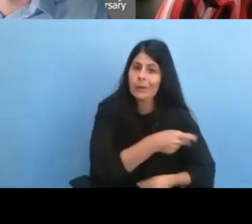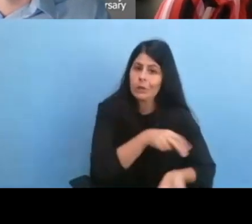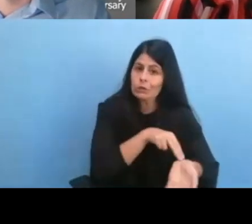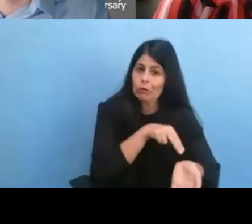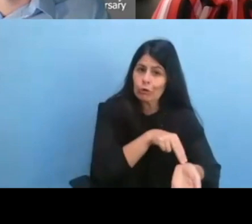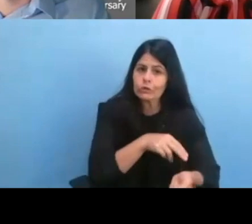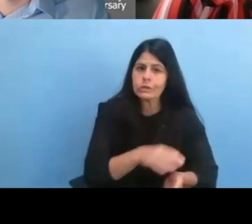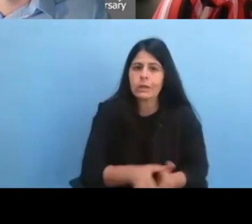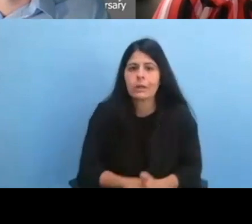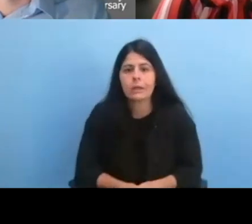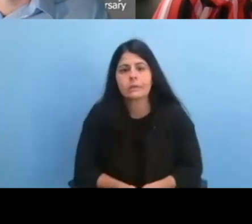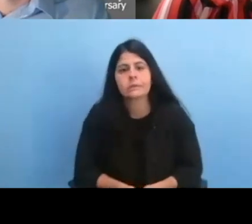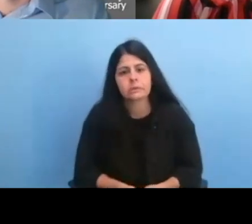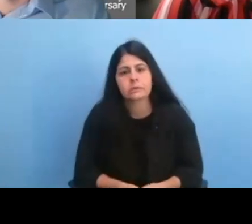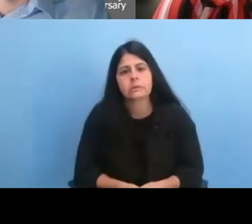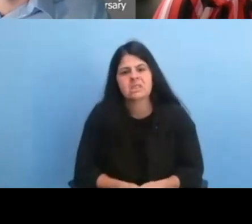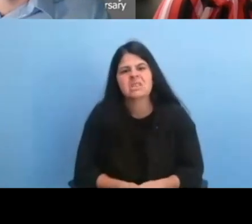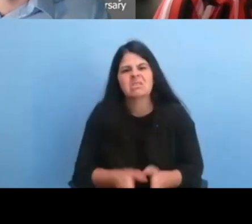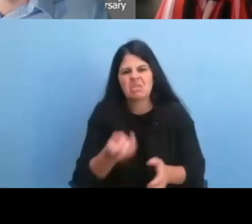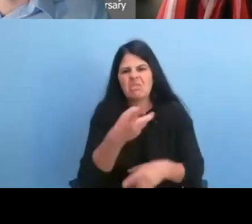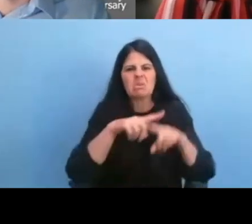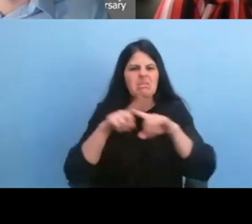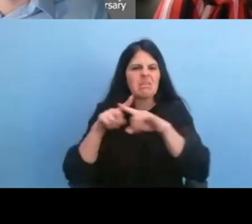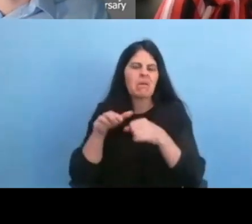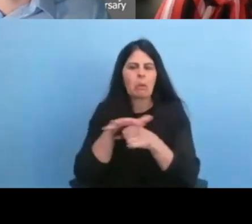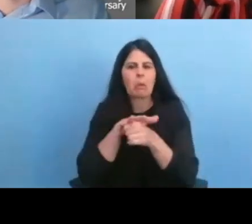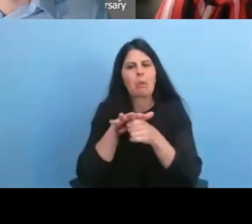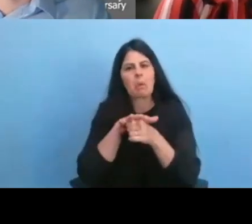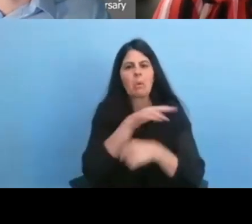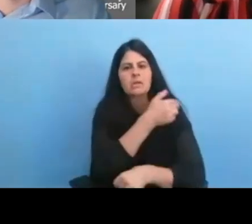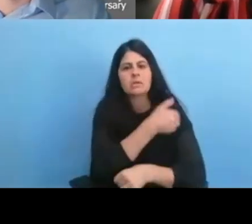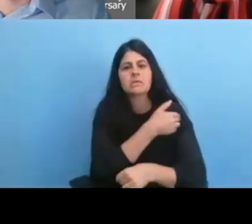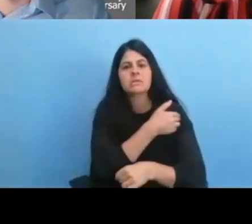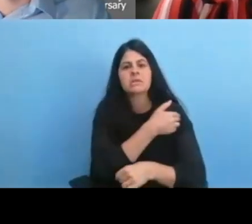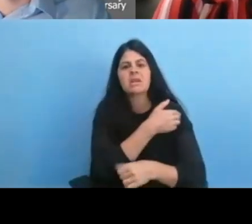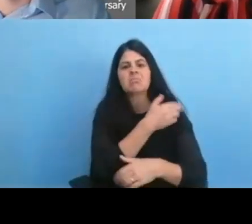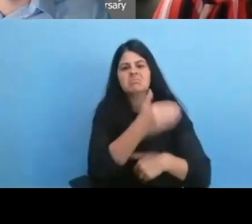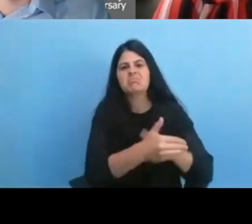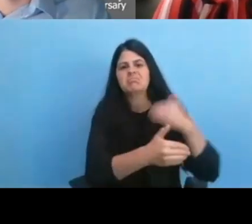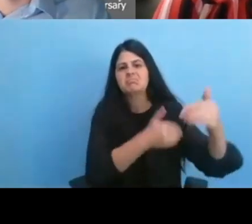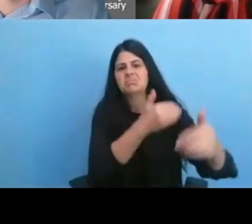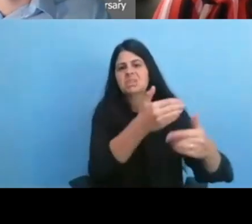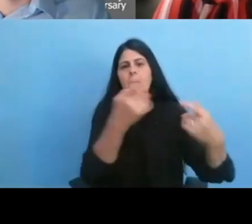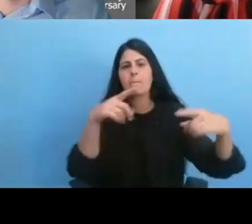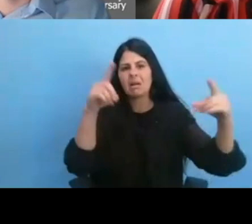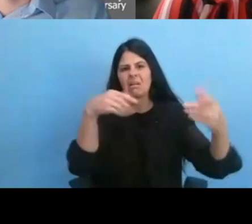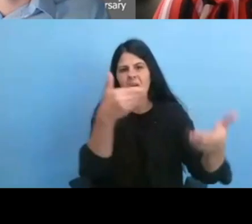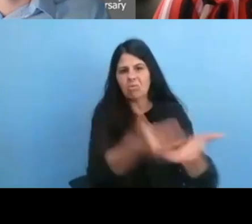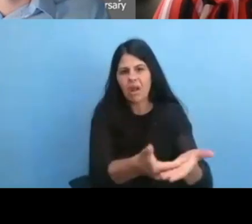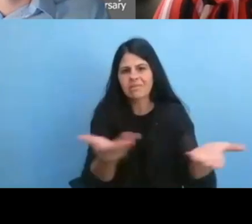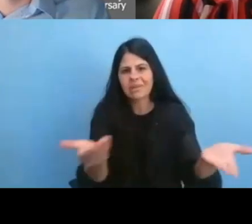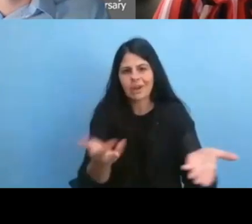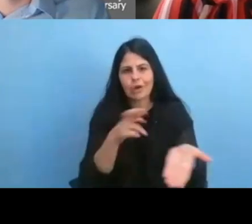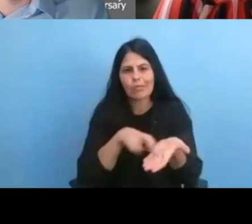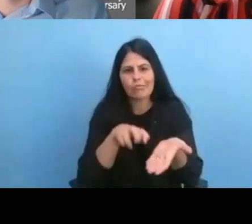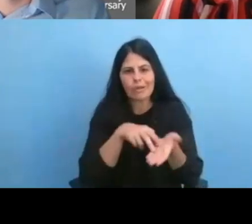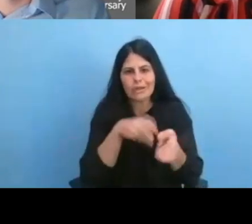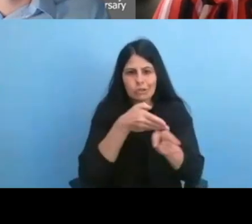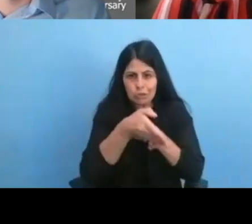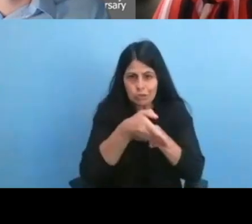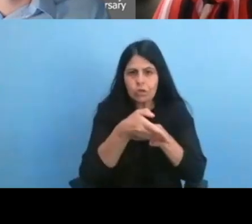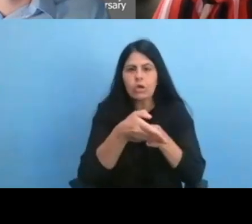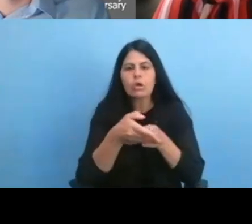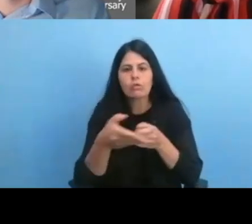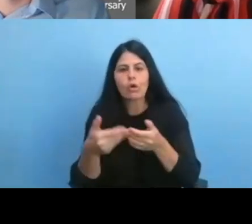for a few local hospitals as well before I landed in research. And now I've been in research for almost